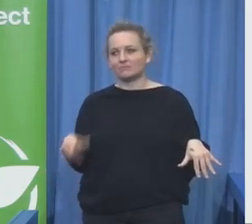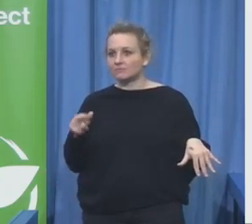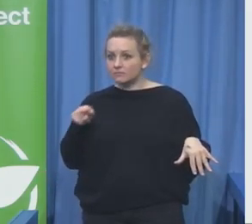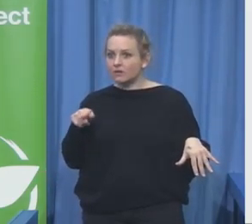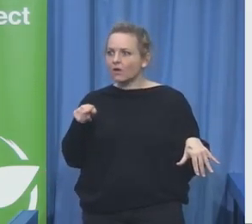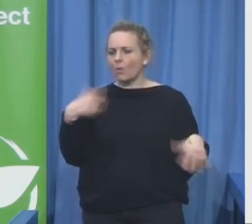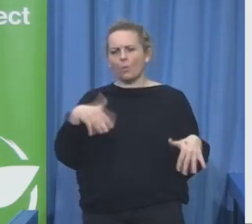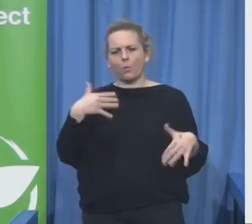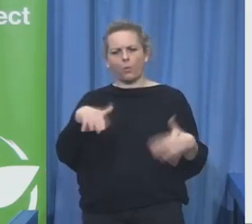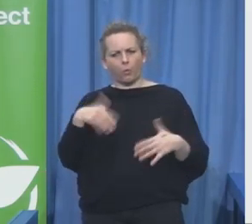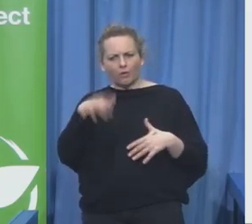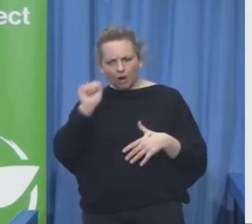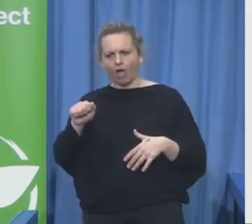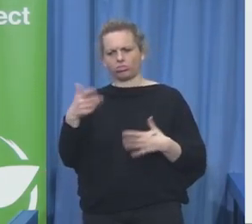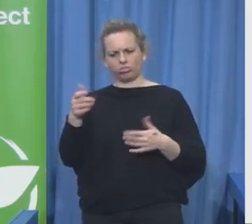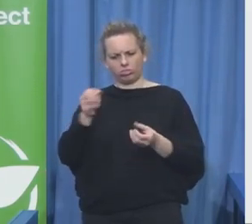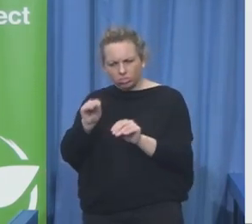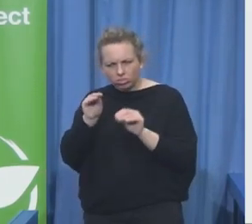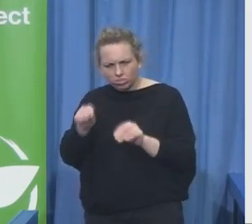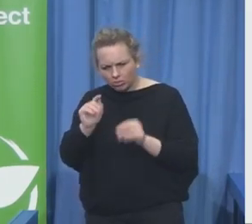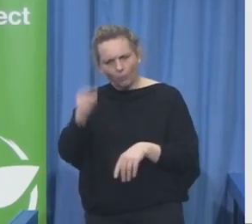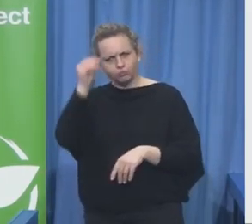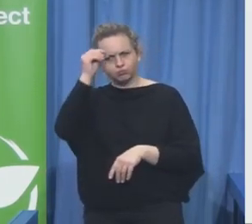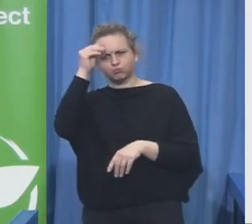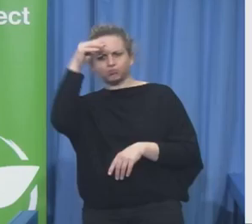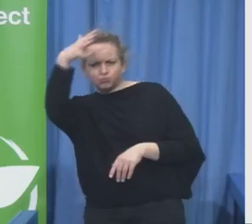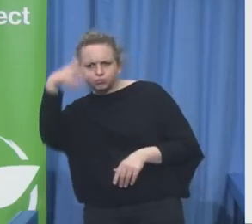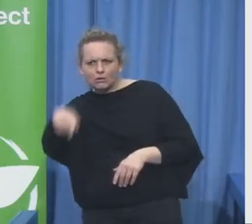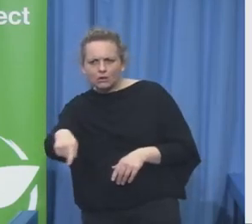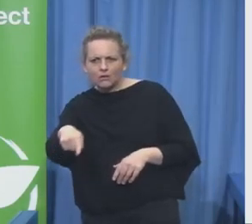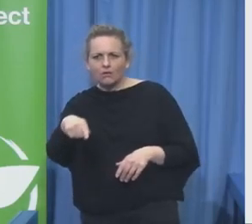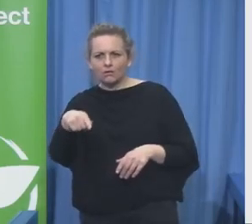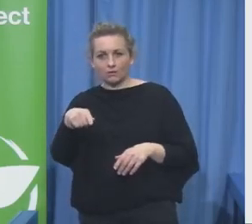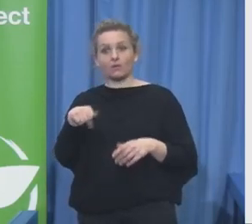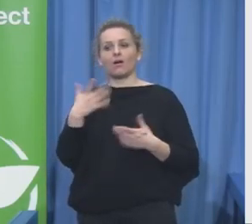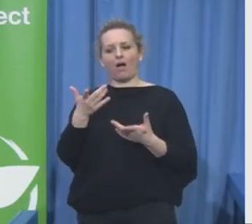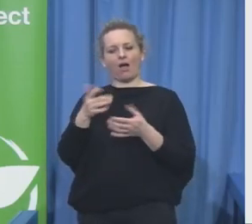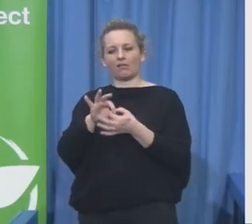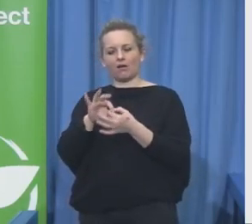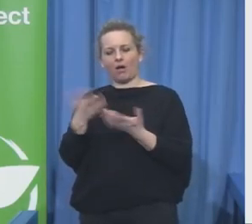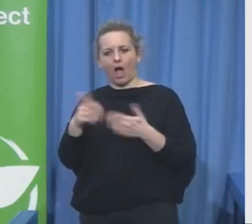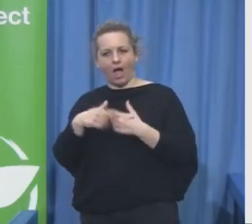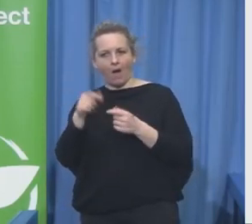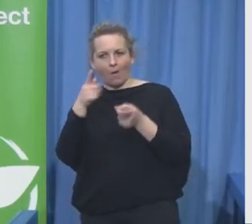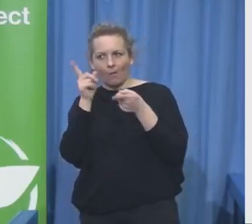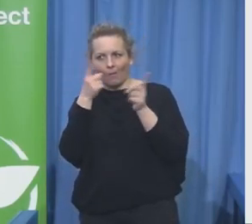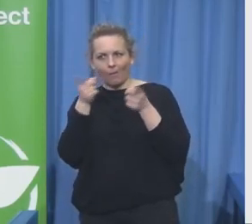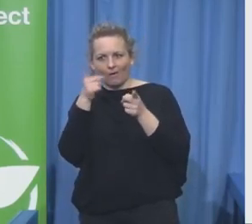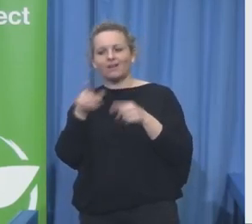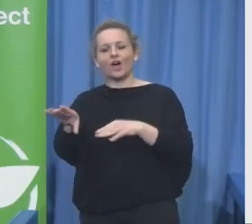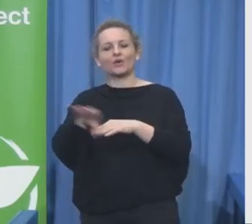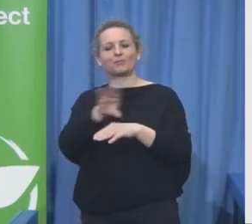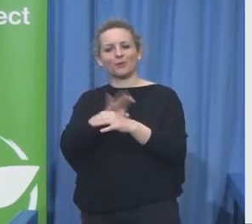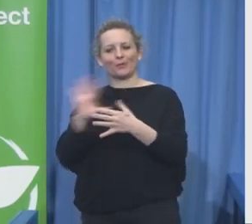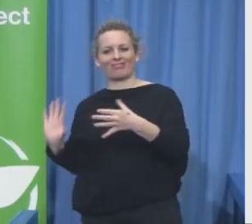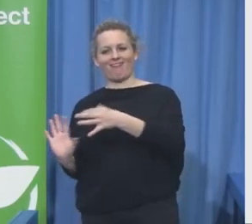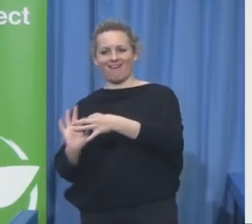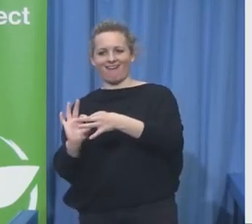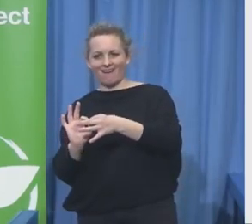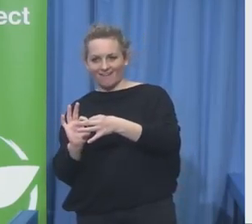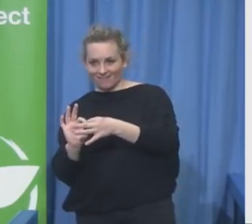with the curriculum all using an eye-controlled computer. Isabella is the first girl in Norway to get to school with